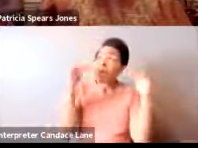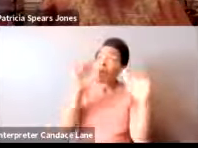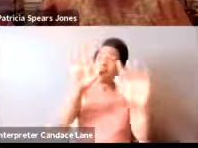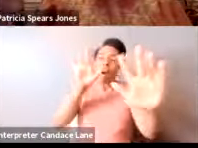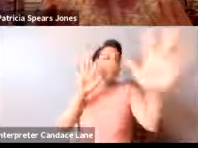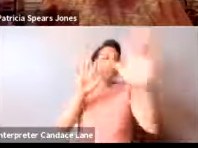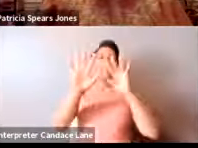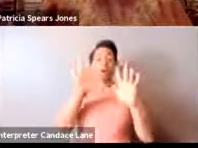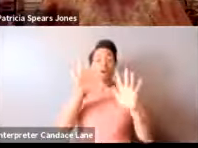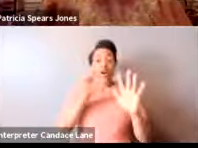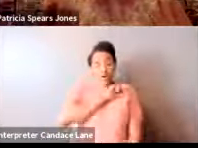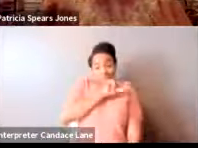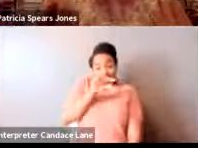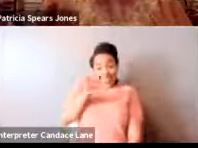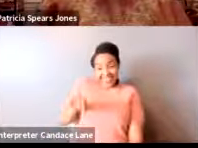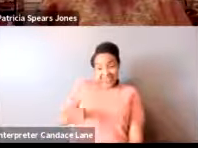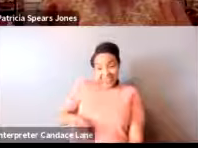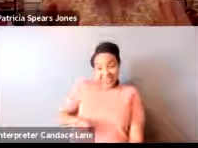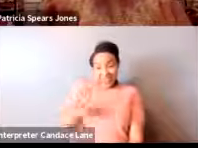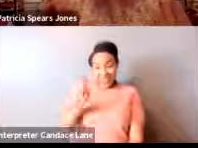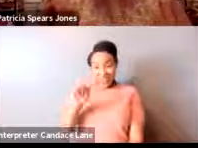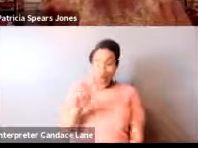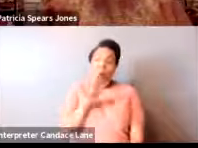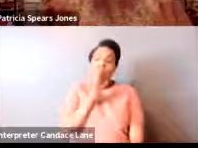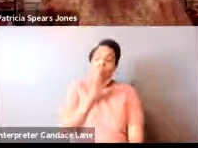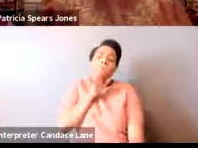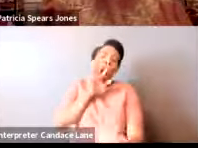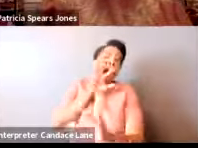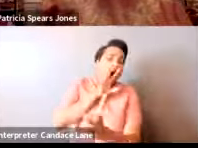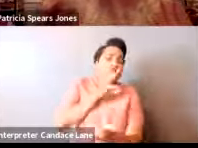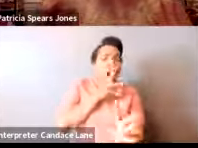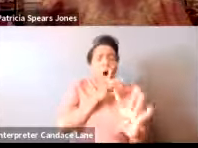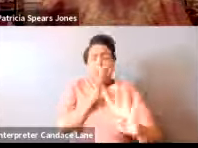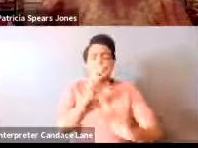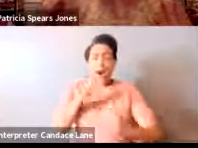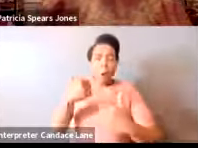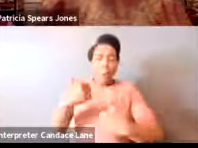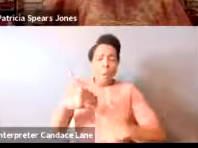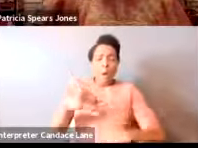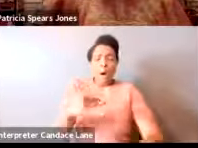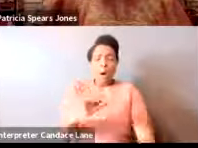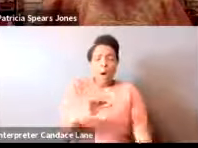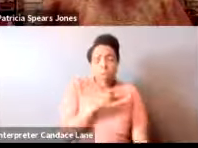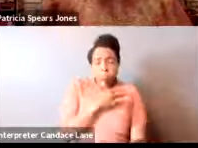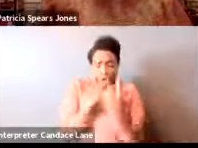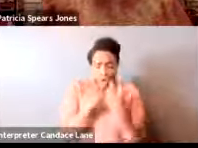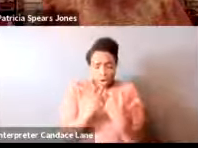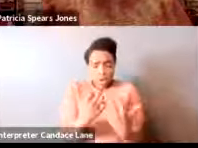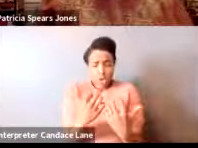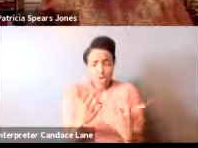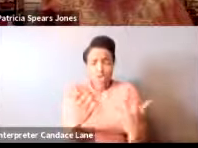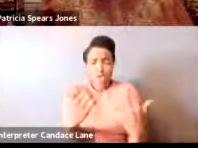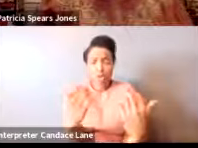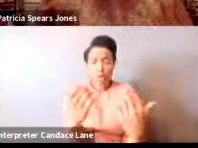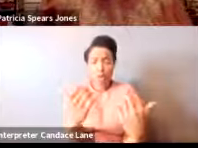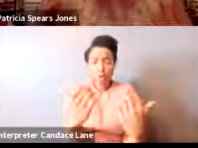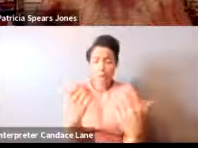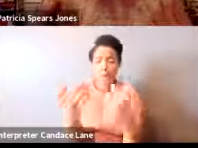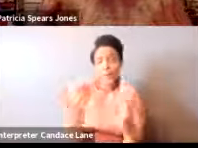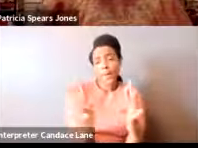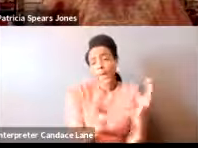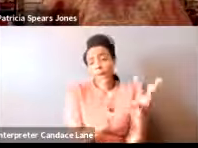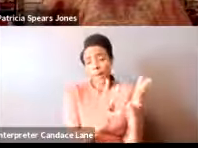The Queen of Soul, the voice that marked and framed a generation of citizens American, then global soul